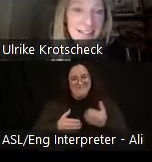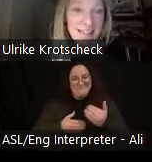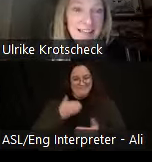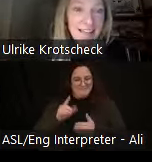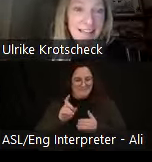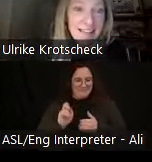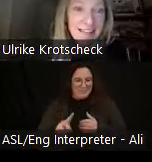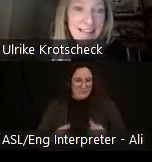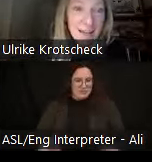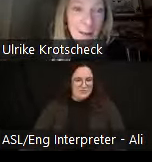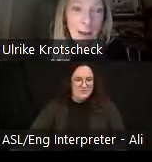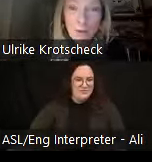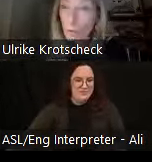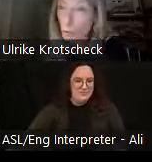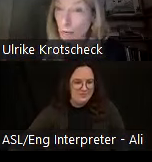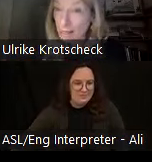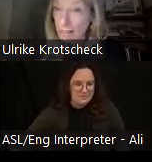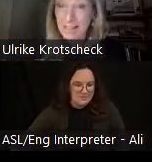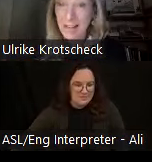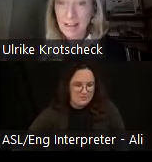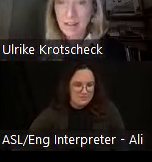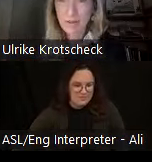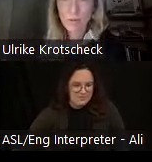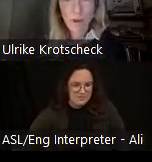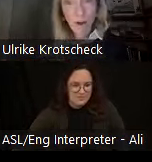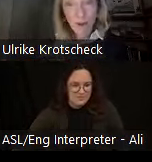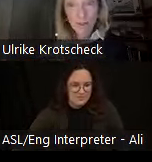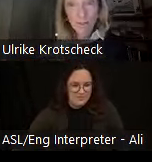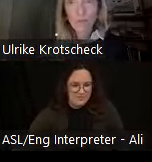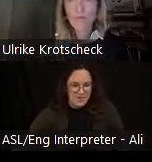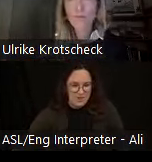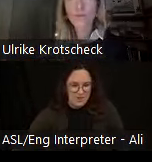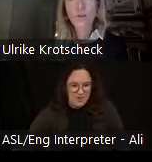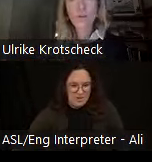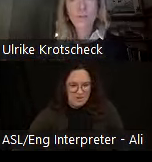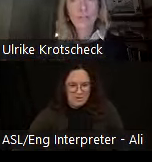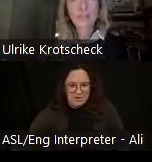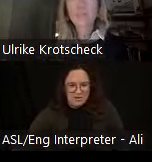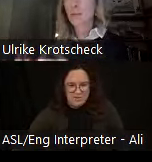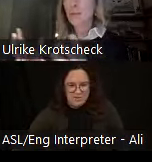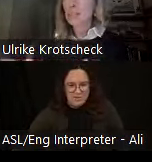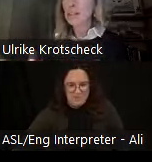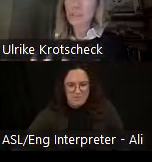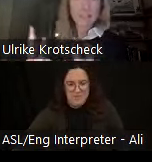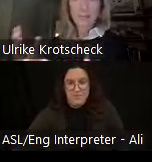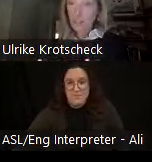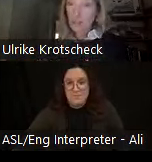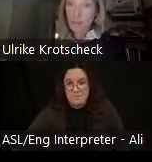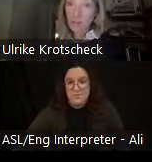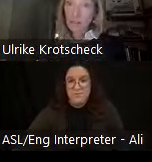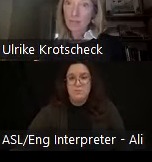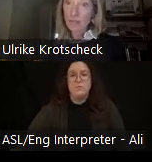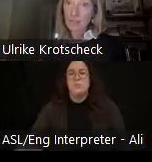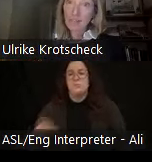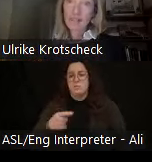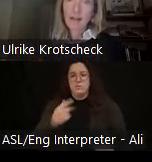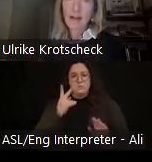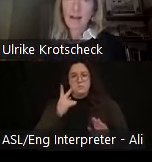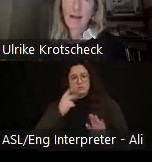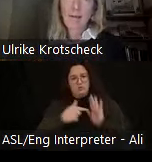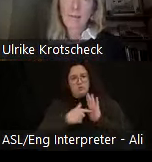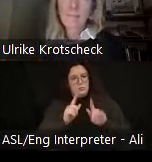questions is about the what is tattooed on them. So you've shown us some of these images, some of these geometric